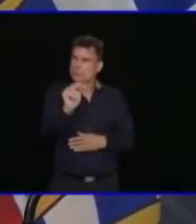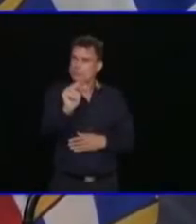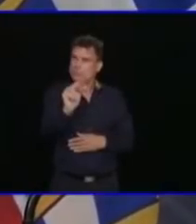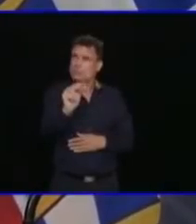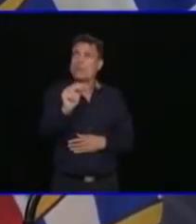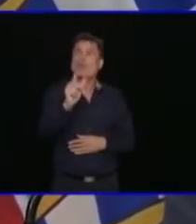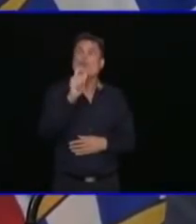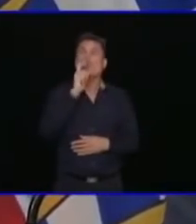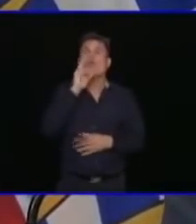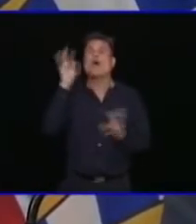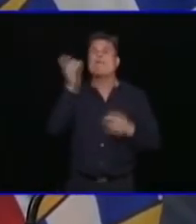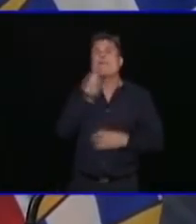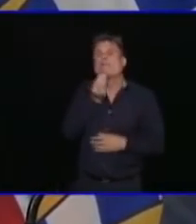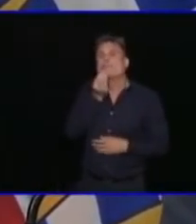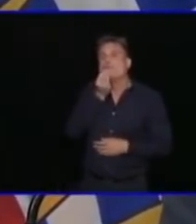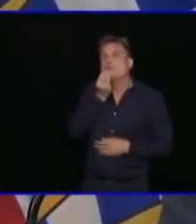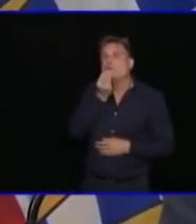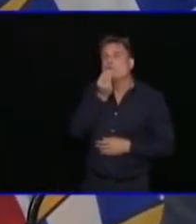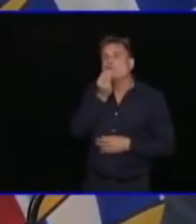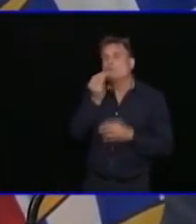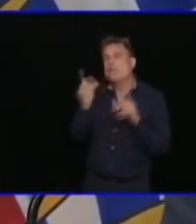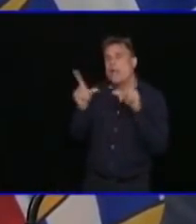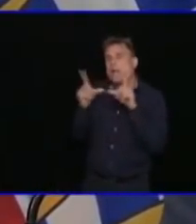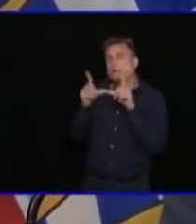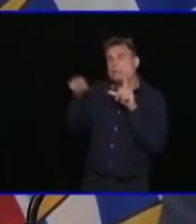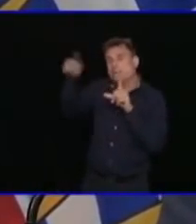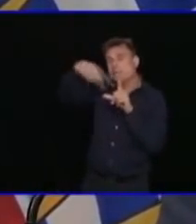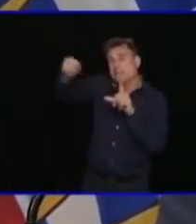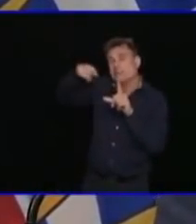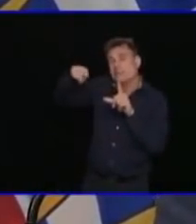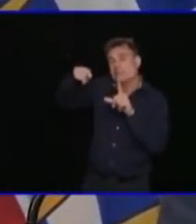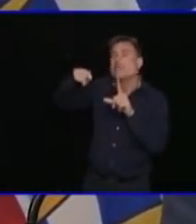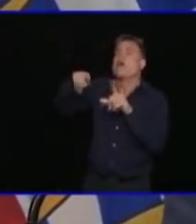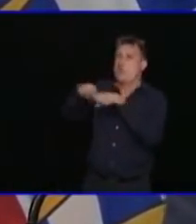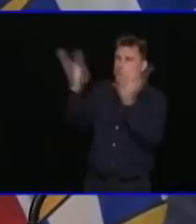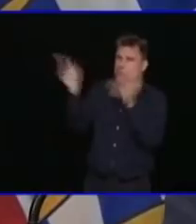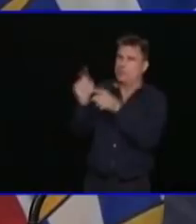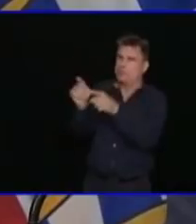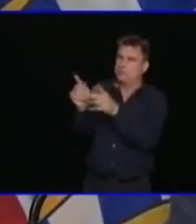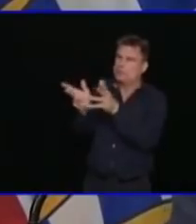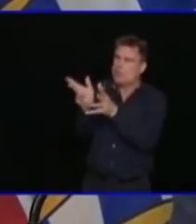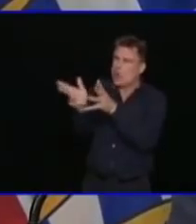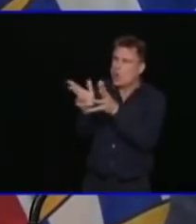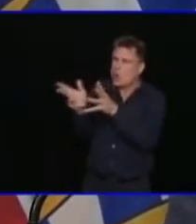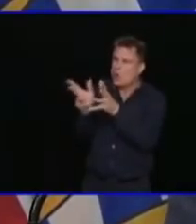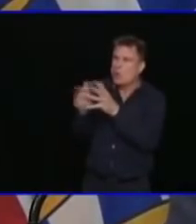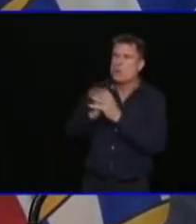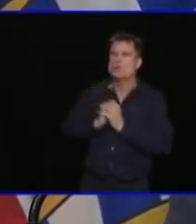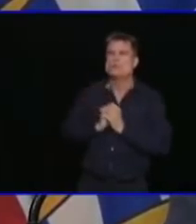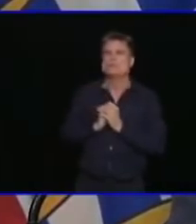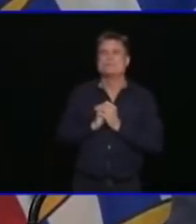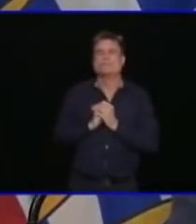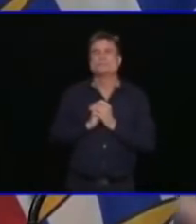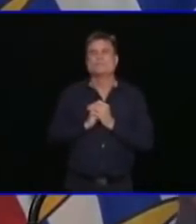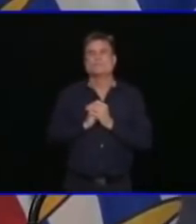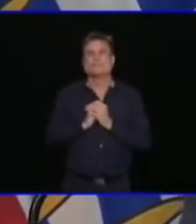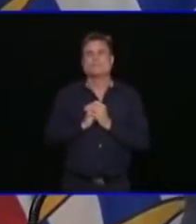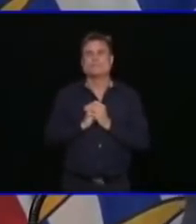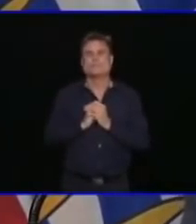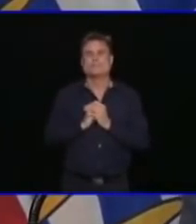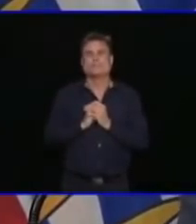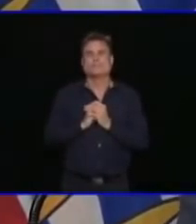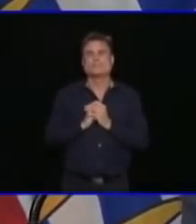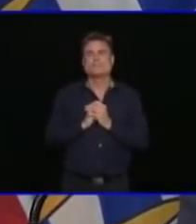I guess. And yes, and we've talked about this a little bit before. I think we need to balance